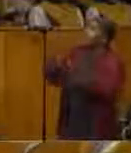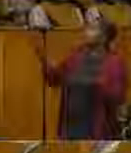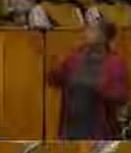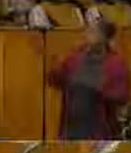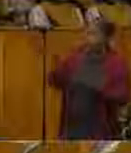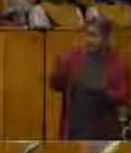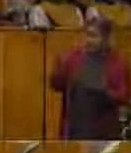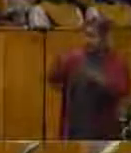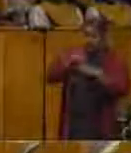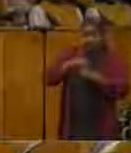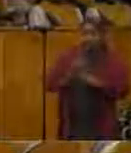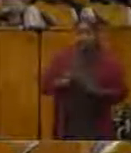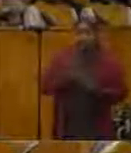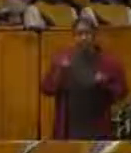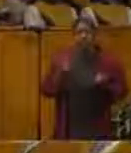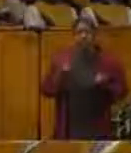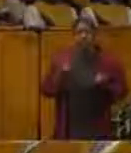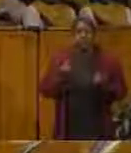our life.